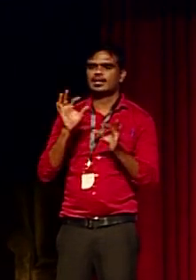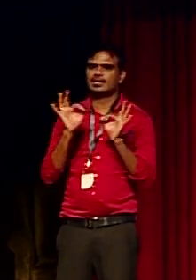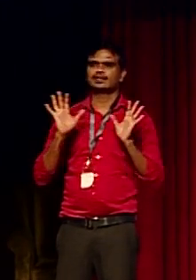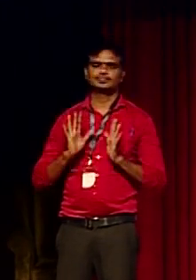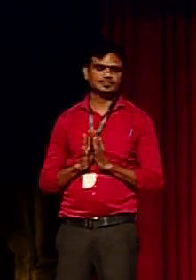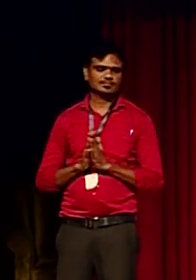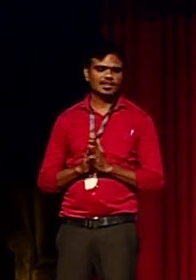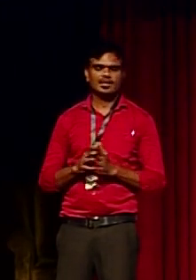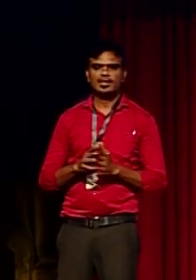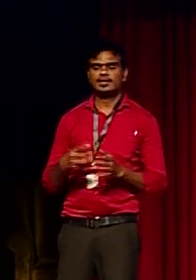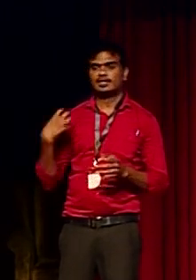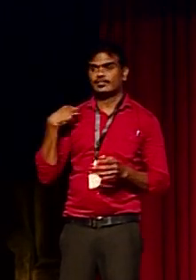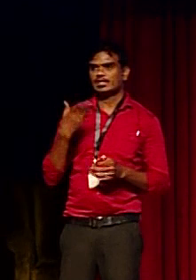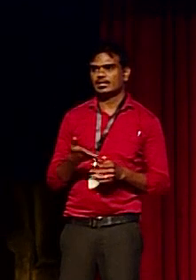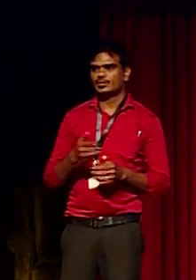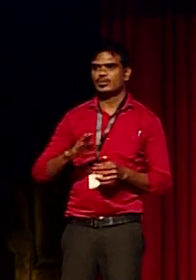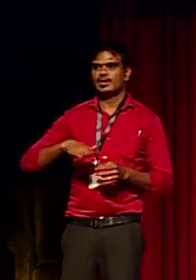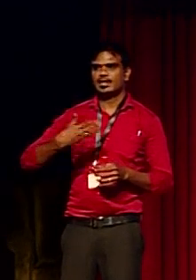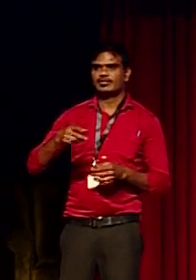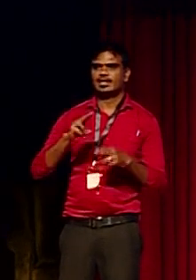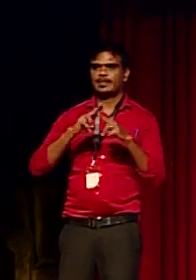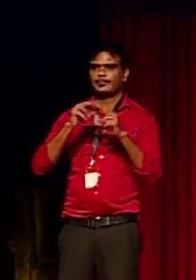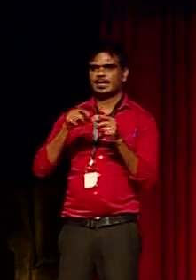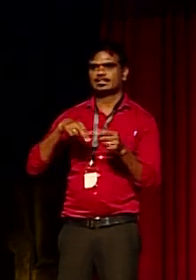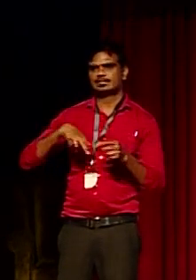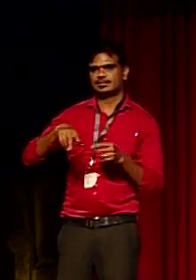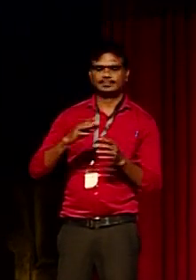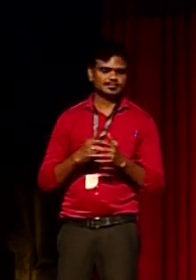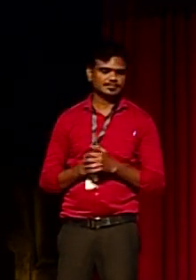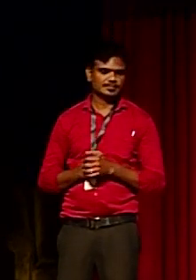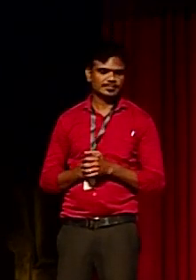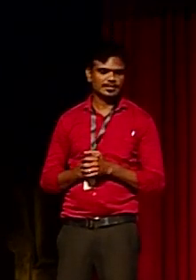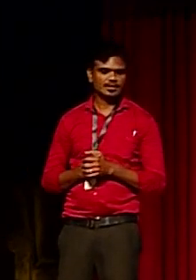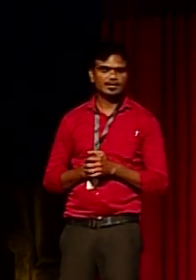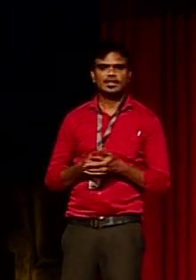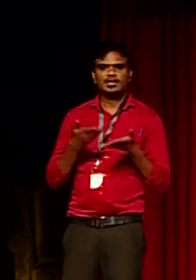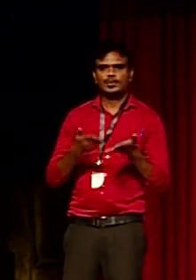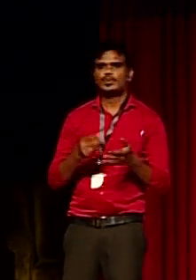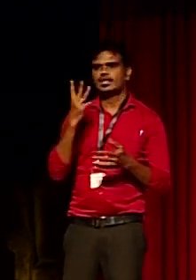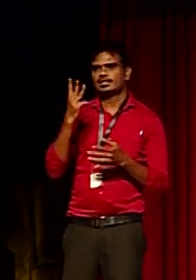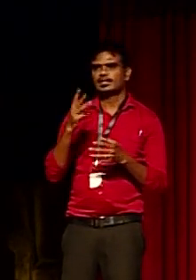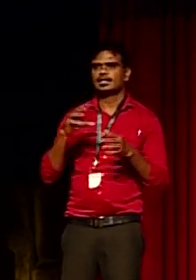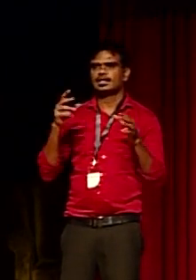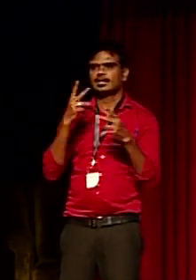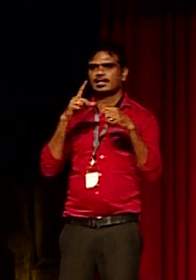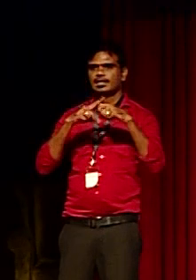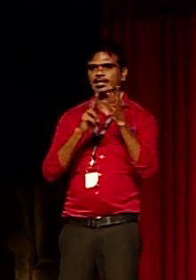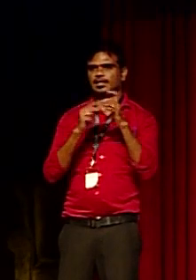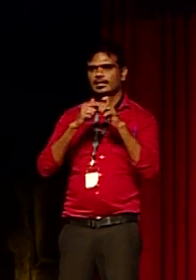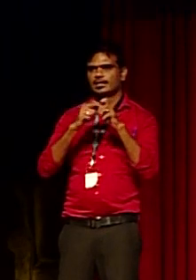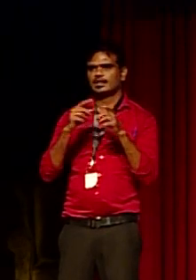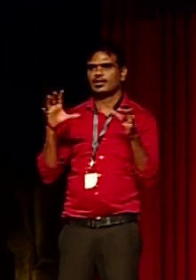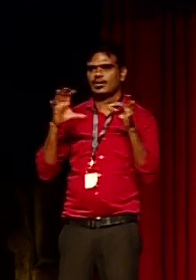because it's very difficult to untrain a person in his gait pattern. Now, there are three key components in a lower